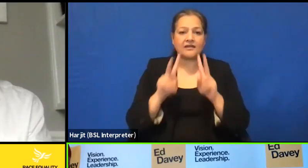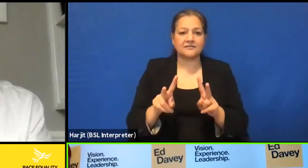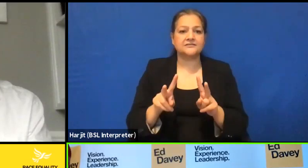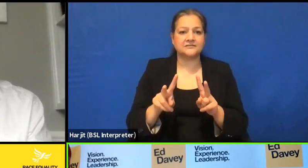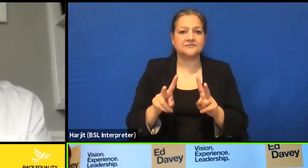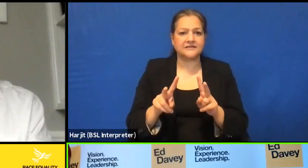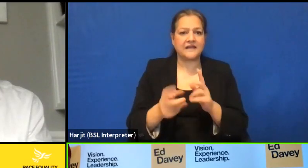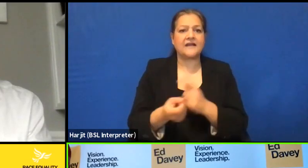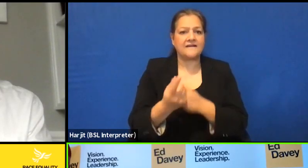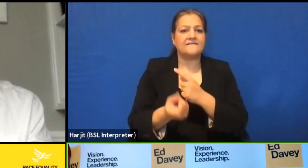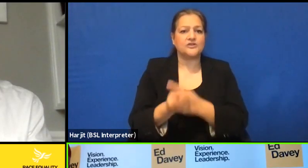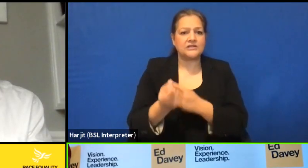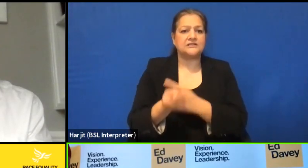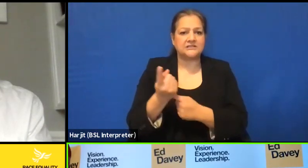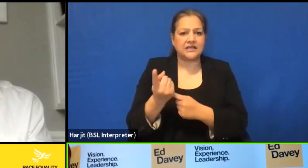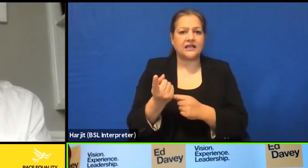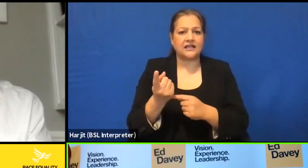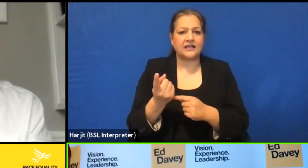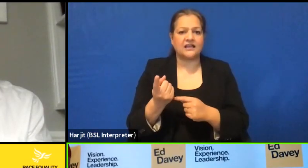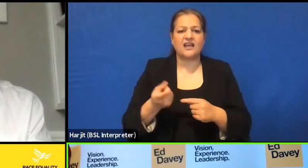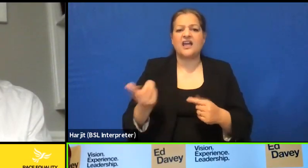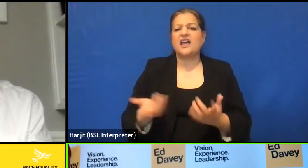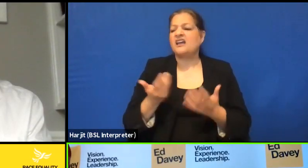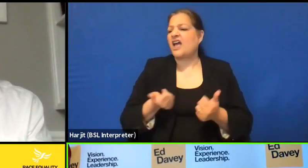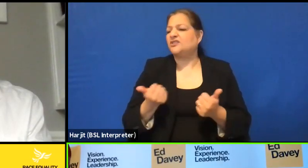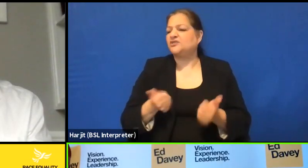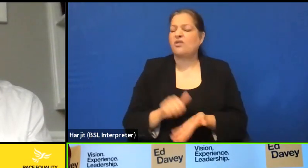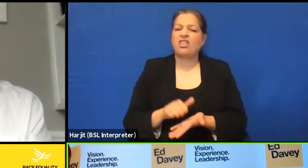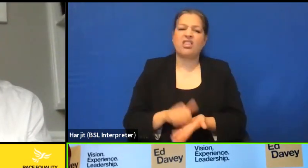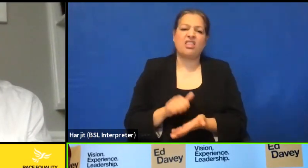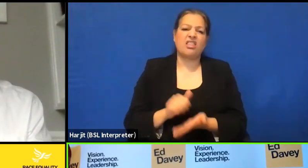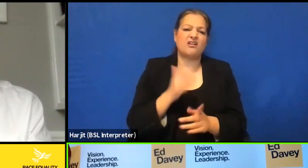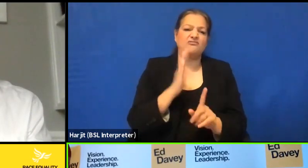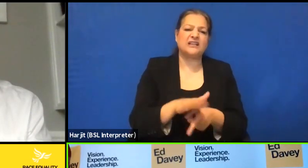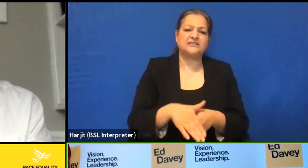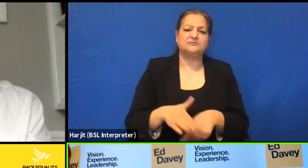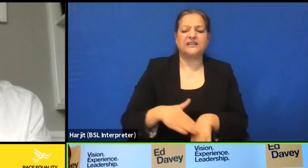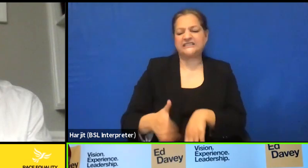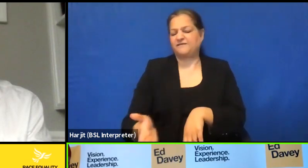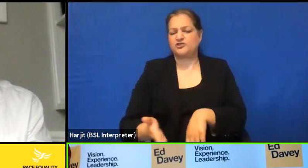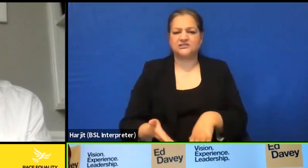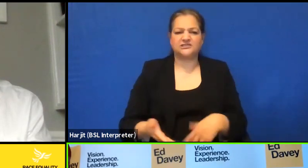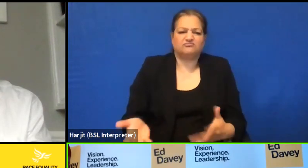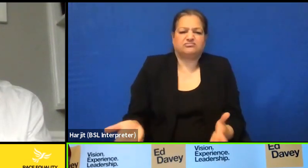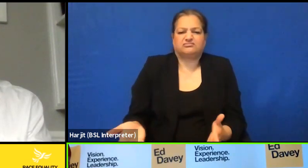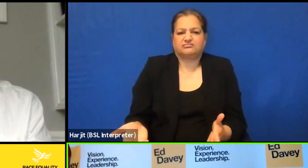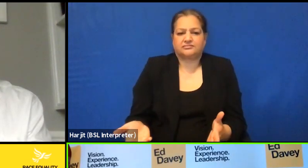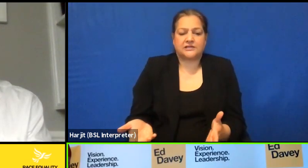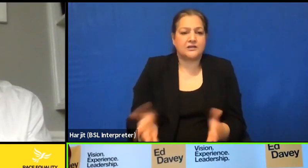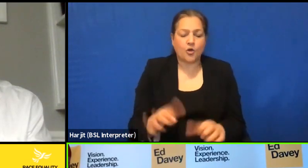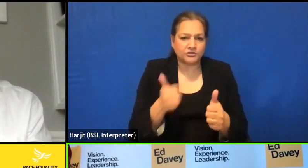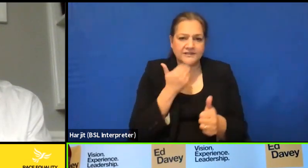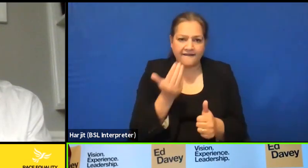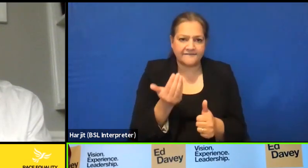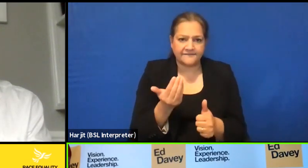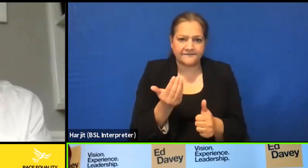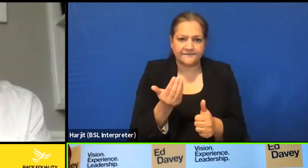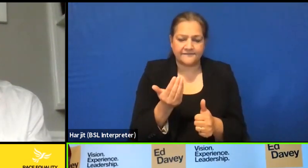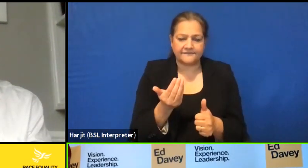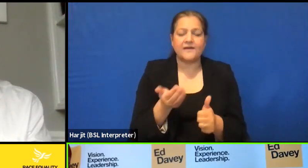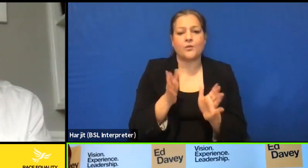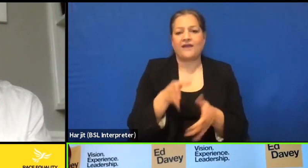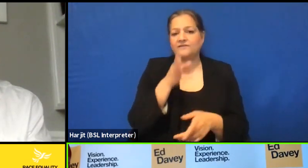demeaning it is. Casual racism, indifference. It's not good enough. So we have to be serious about